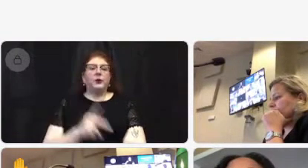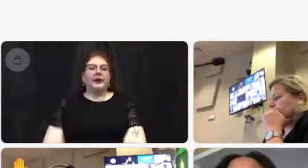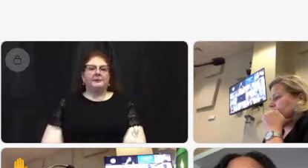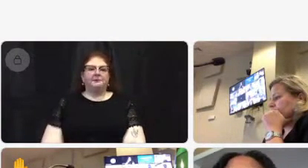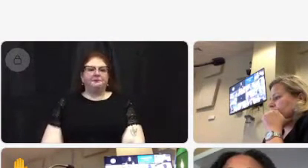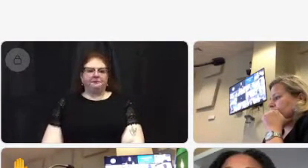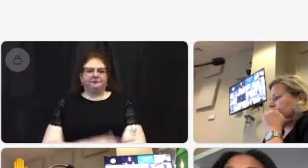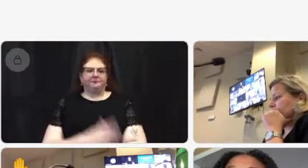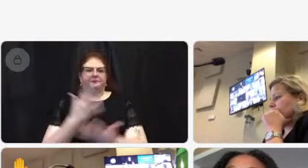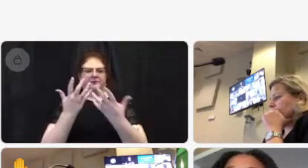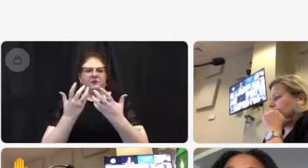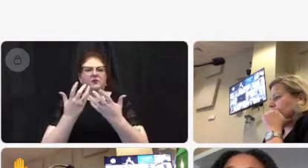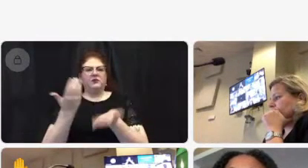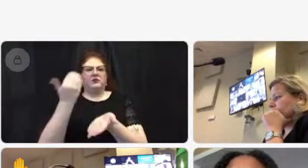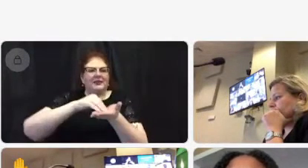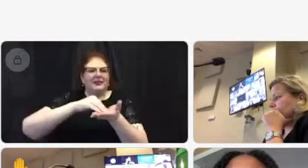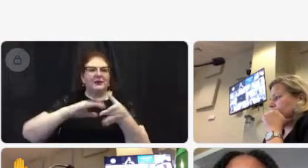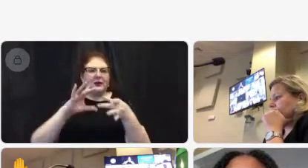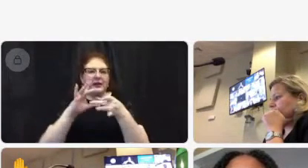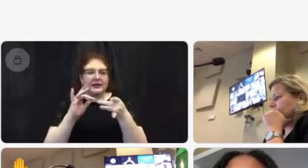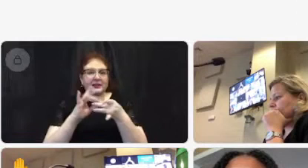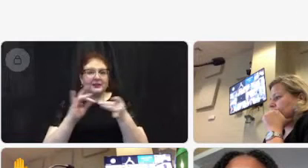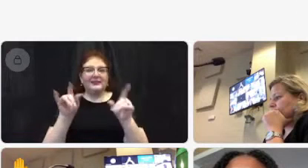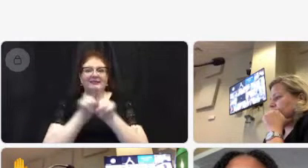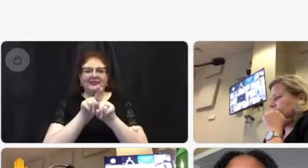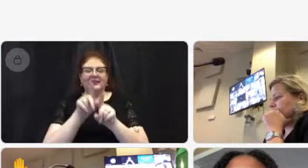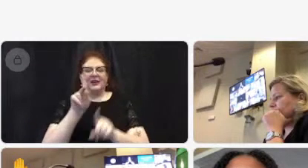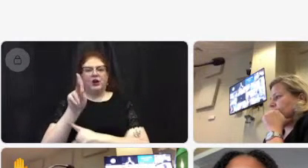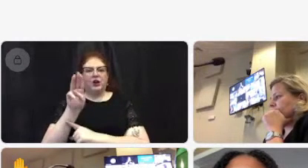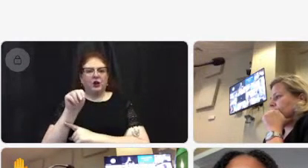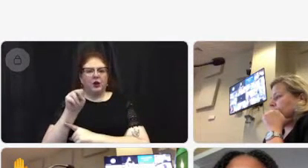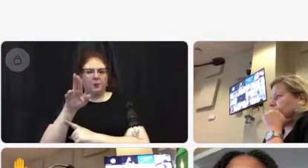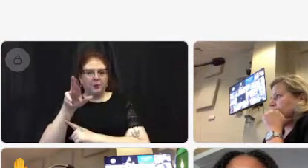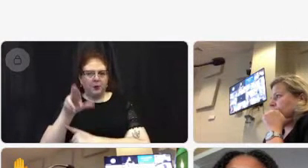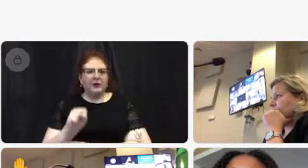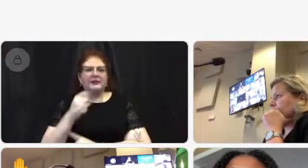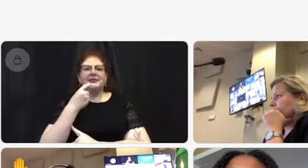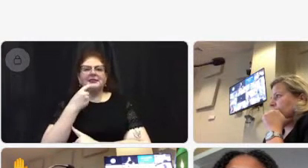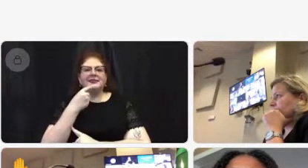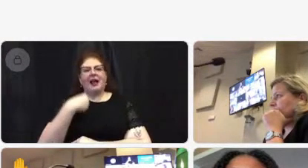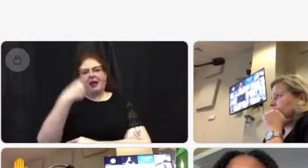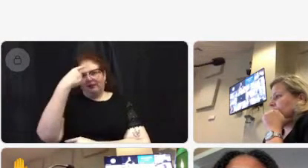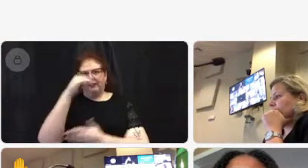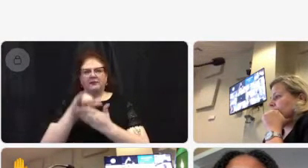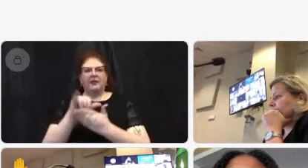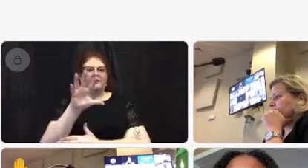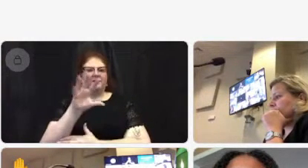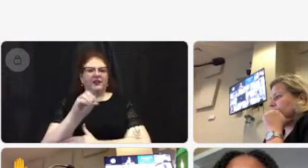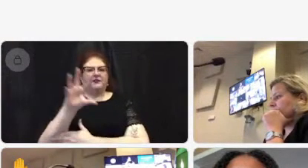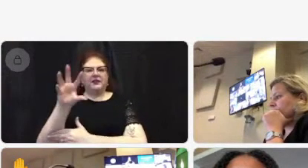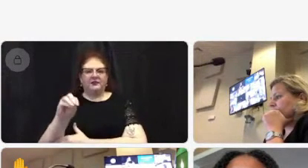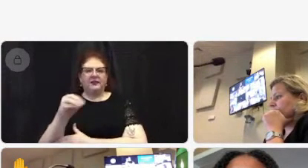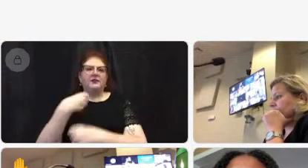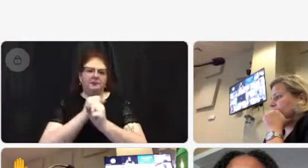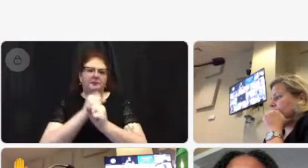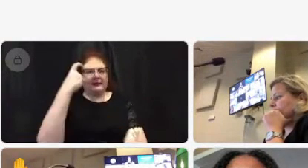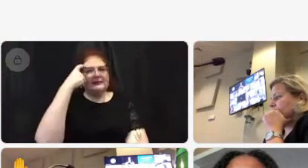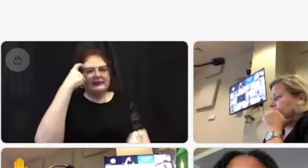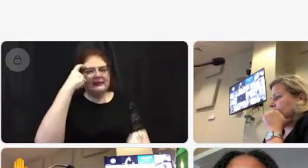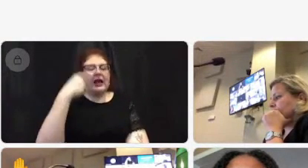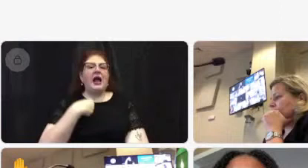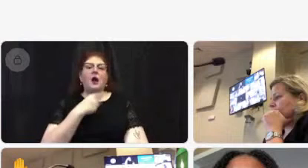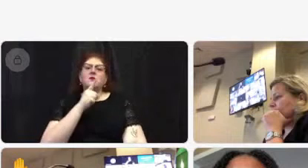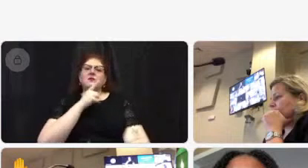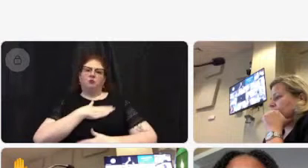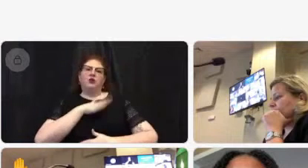I just want to reiterate, like Director Compiers, I think the 50-50 split makes sense, and I appreciate his example with the